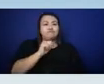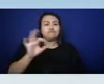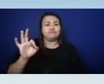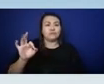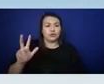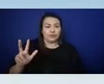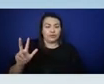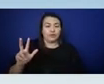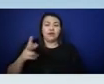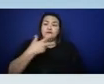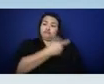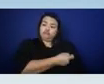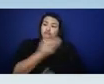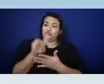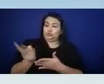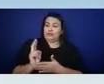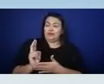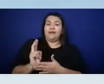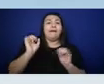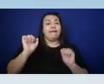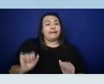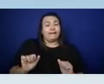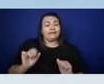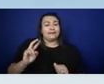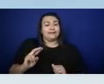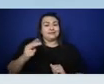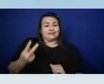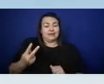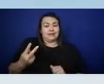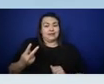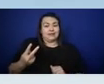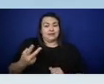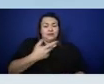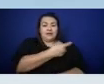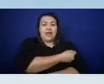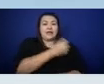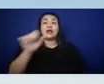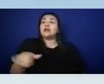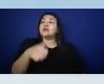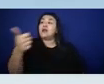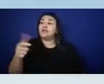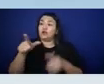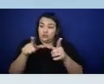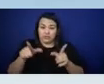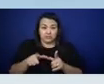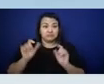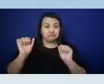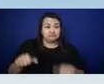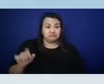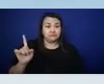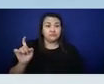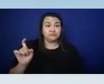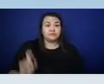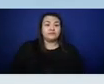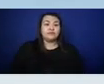Thank you very much, Congresswoman. Moving on, we've got a couple of online questions. The first one was submitted by Elisa, who says, my dad